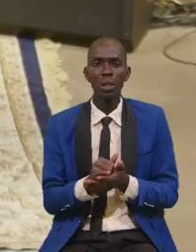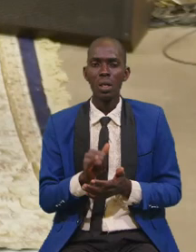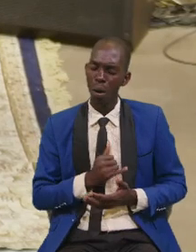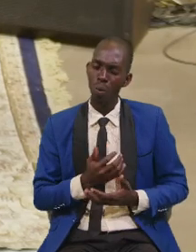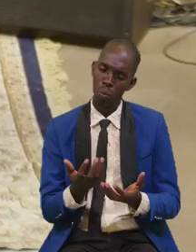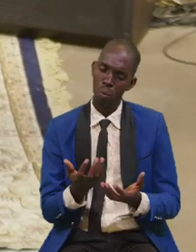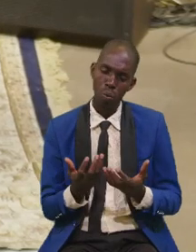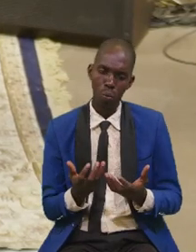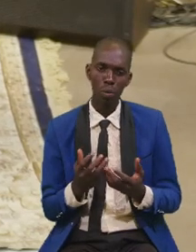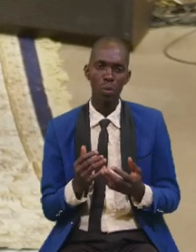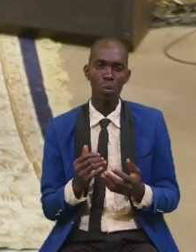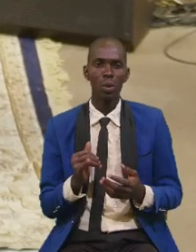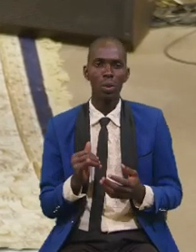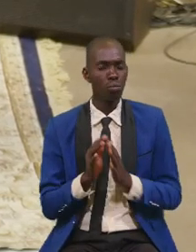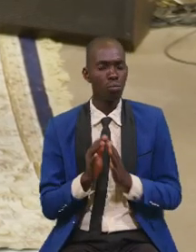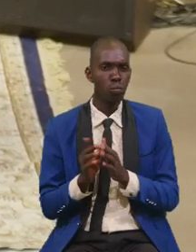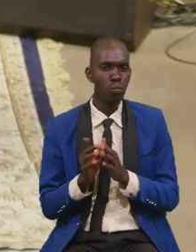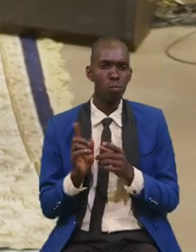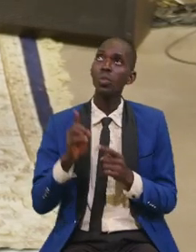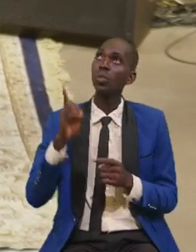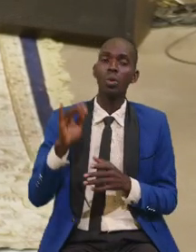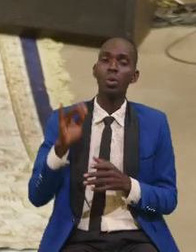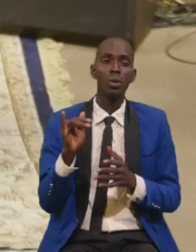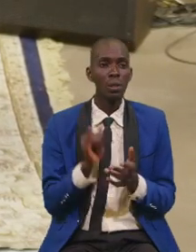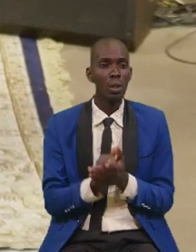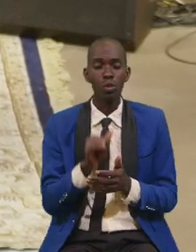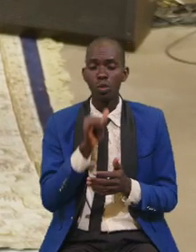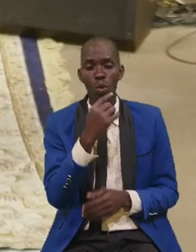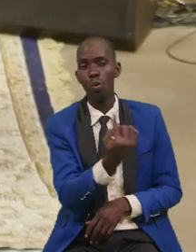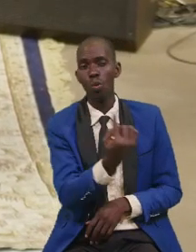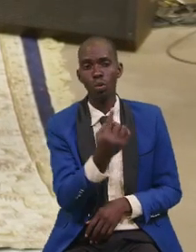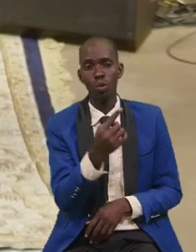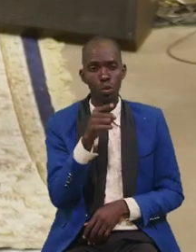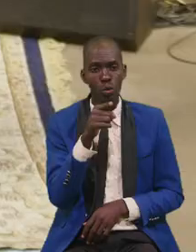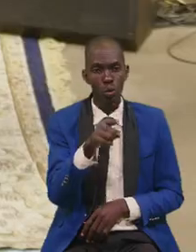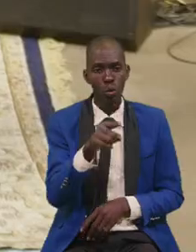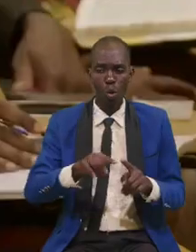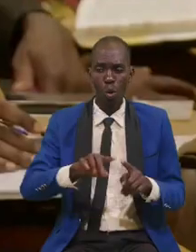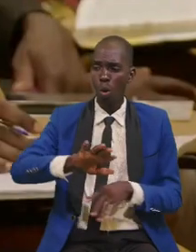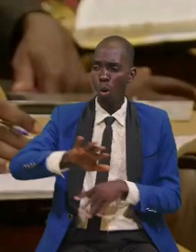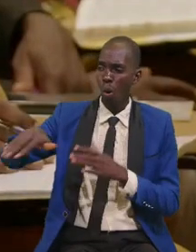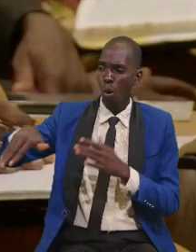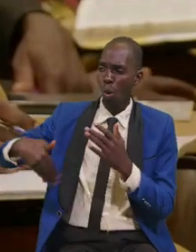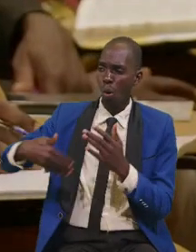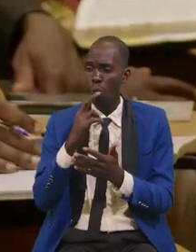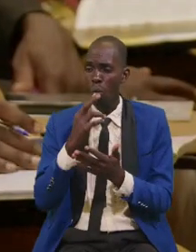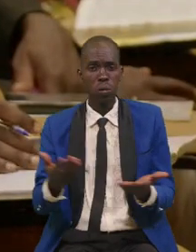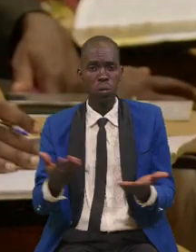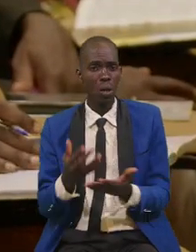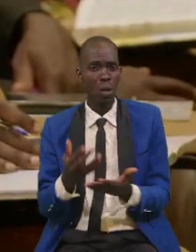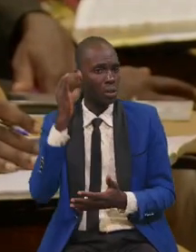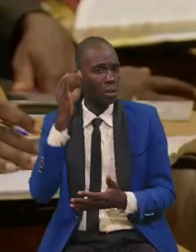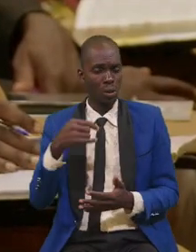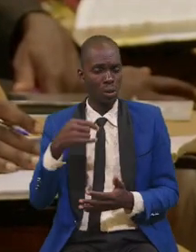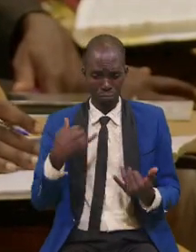all that hear me this day were both almost and altogether such as